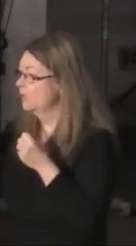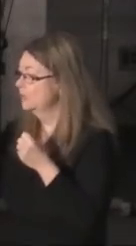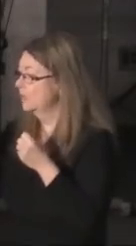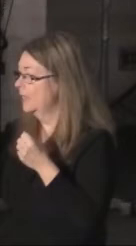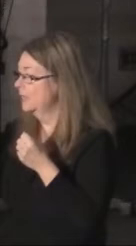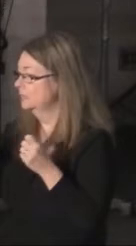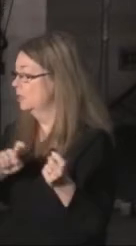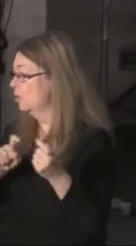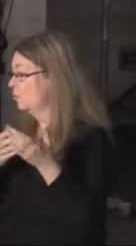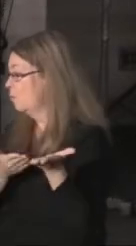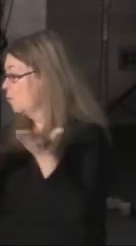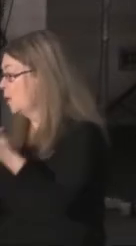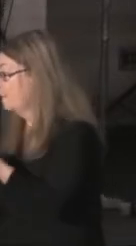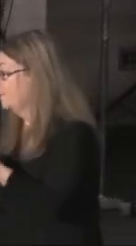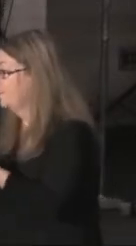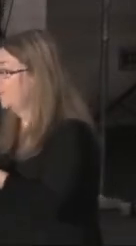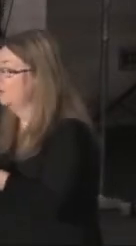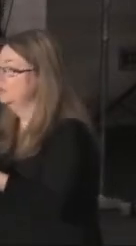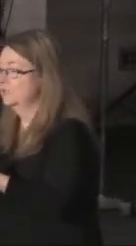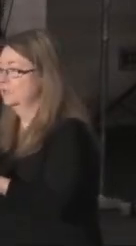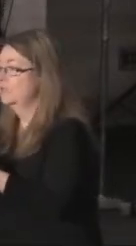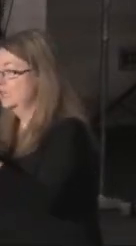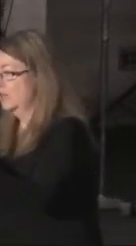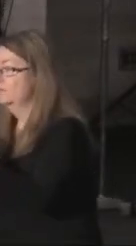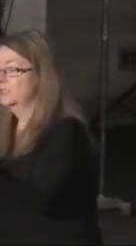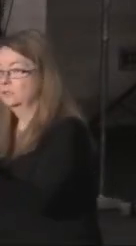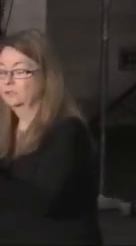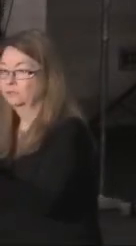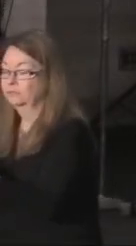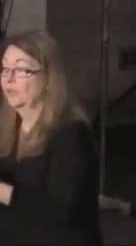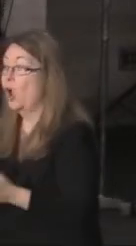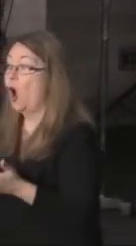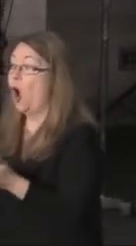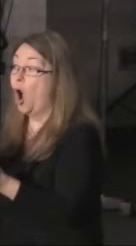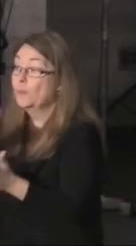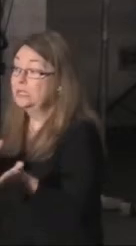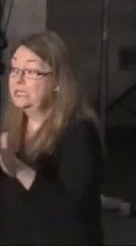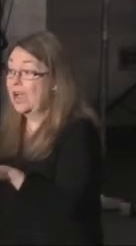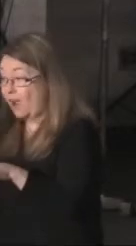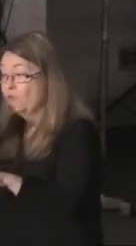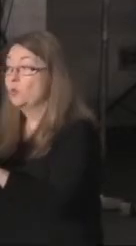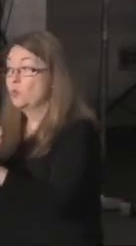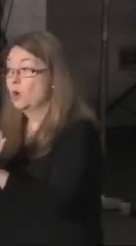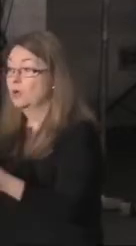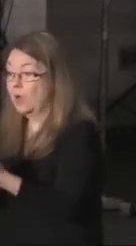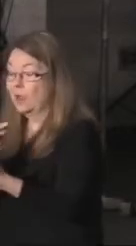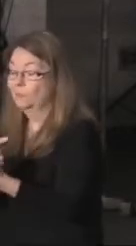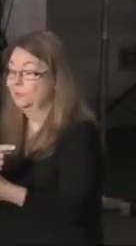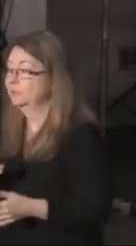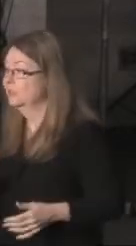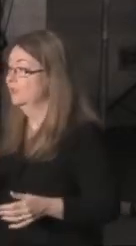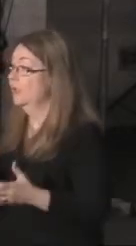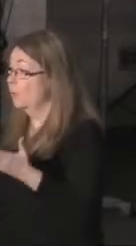take the generous gift of Paul. Epaphroditus, as we'll see as we go throughout the book of Philippians, almost died in his work for the gospel. And so they not only want to